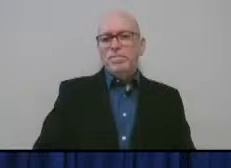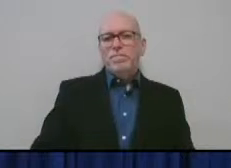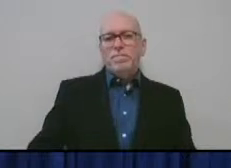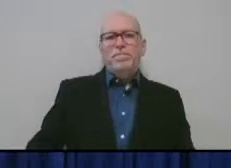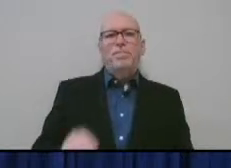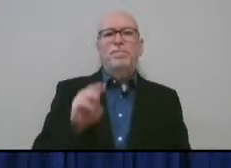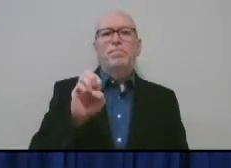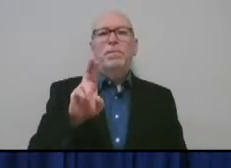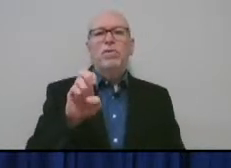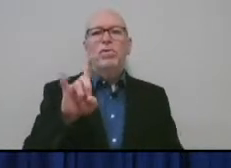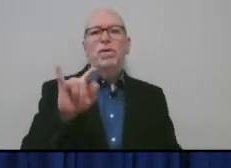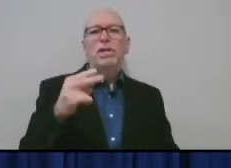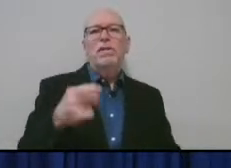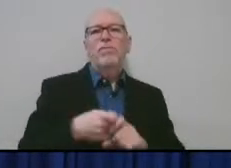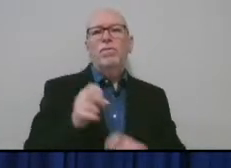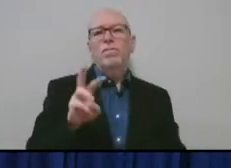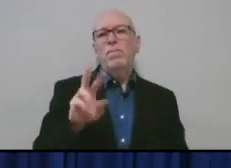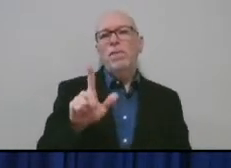Meredith with WLFI.